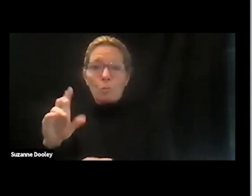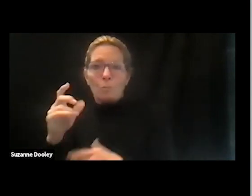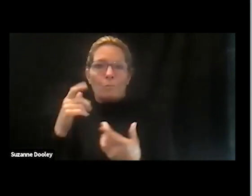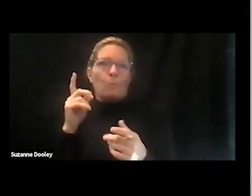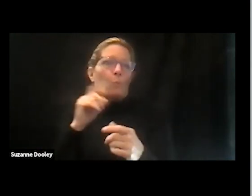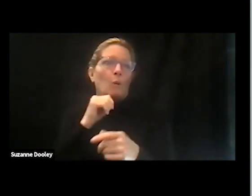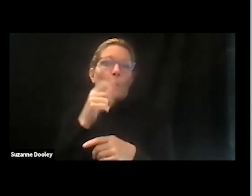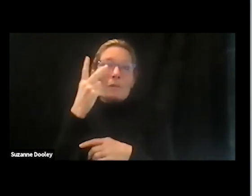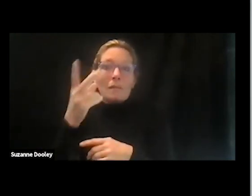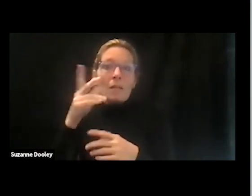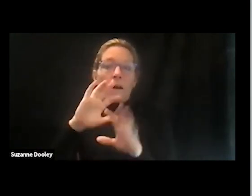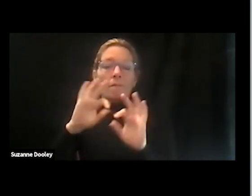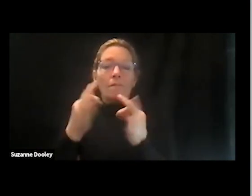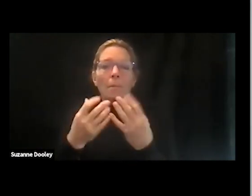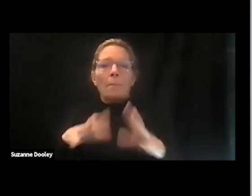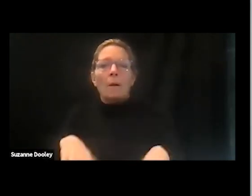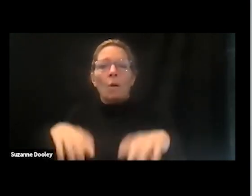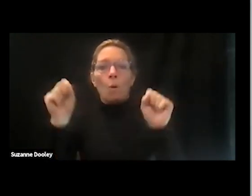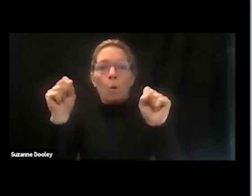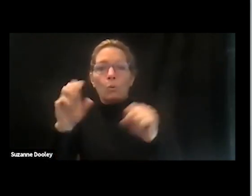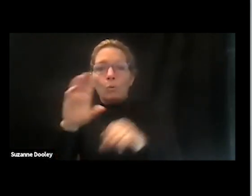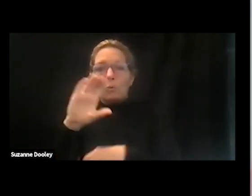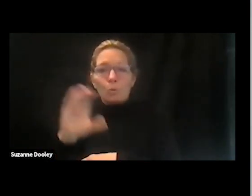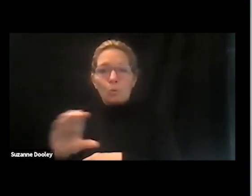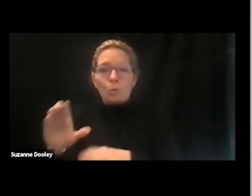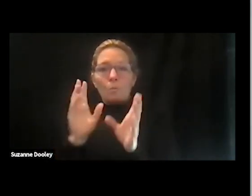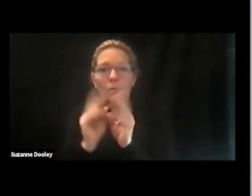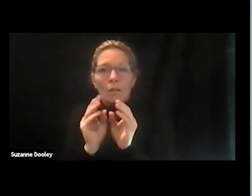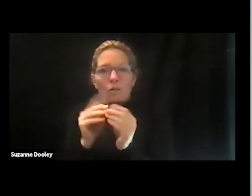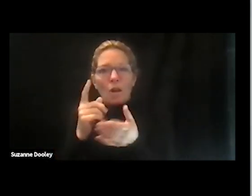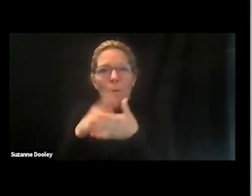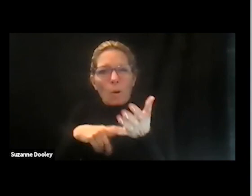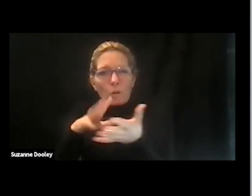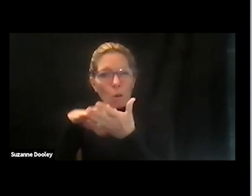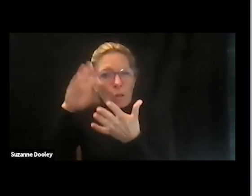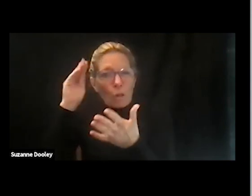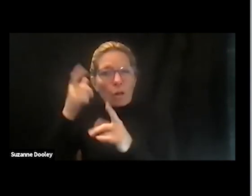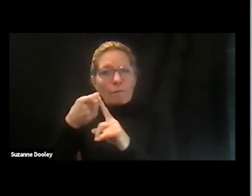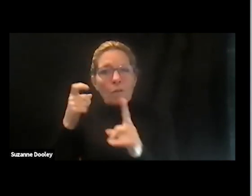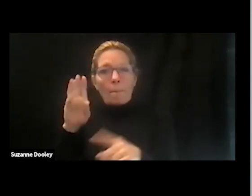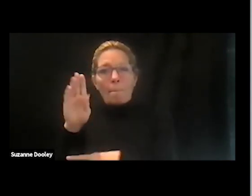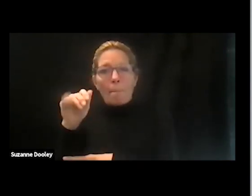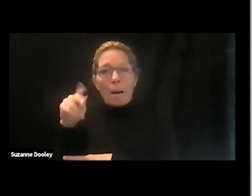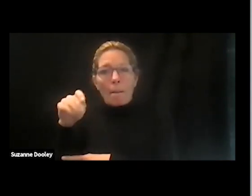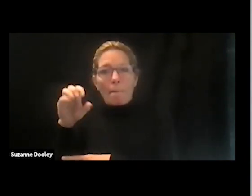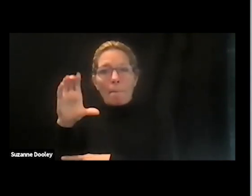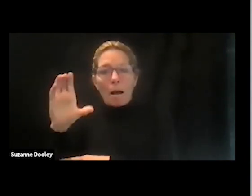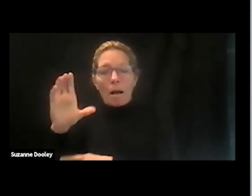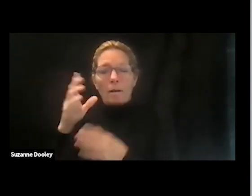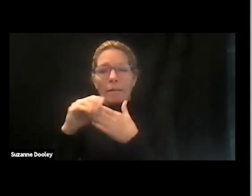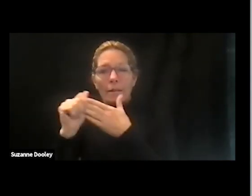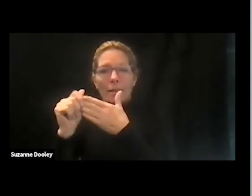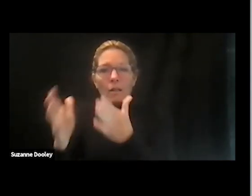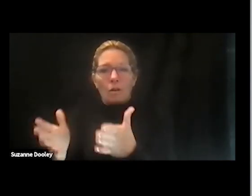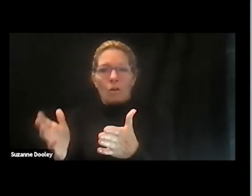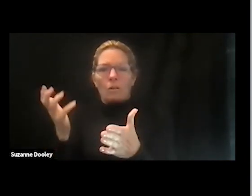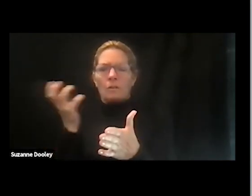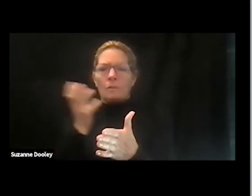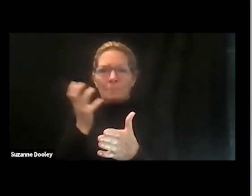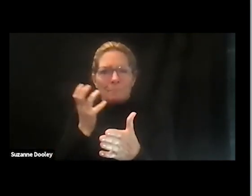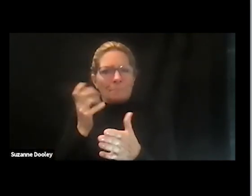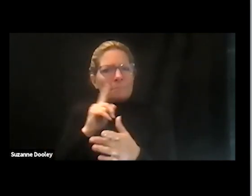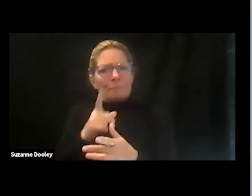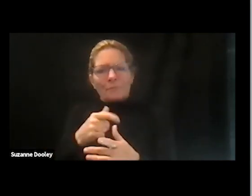our families, but hosting Zoom sessions on the things that you're learning from BIPOC leaders. All of this, you